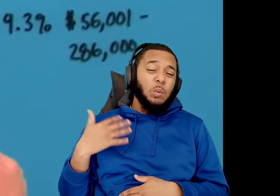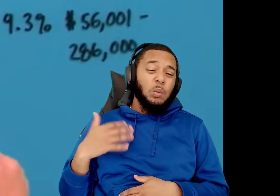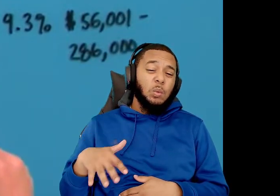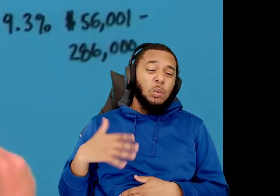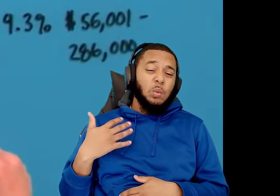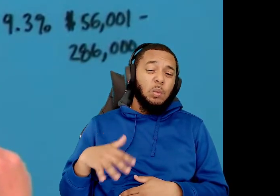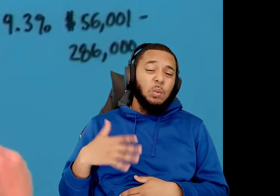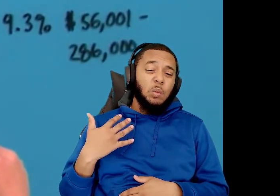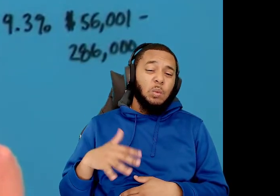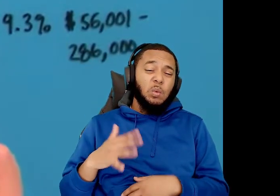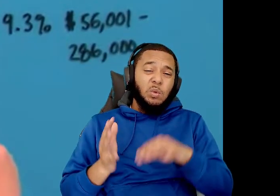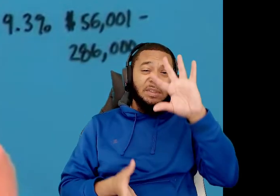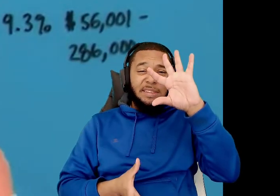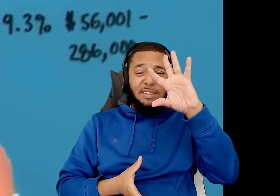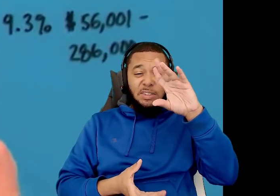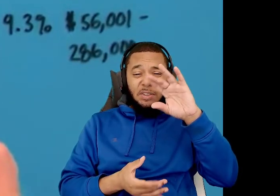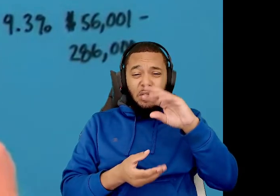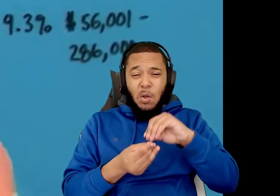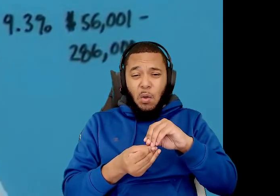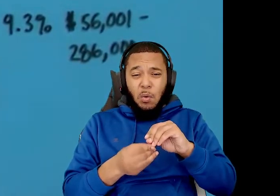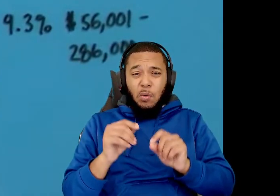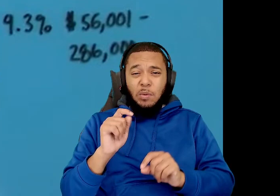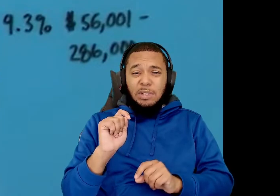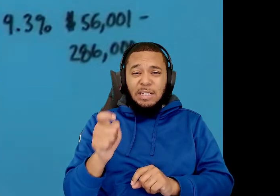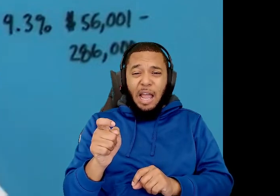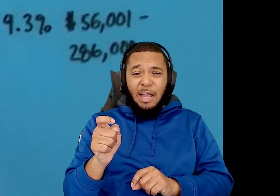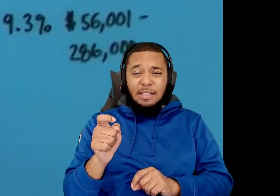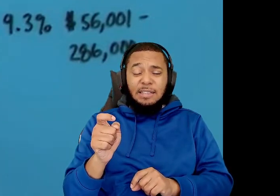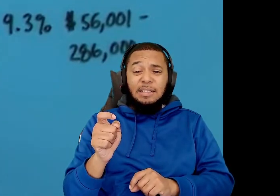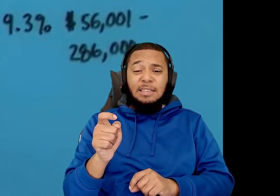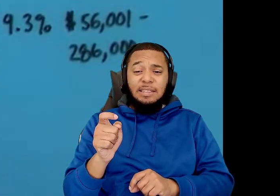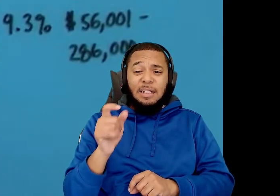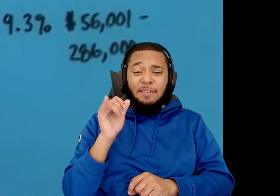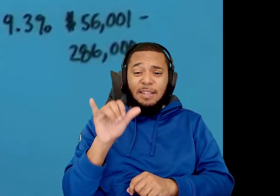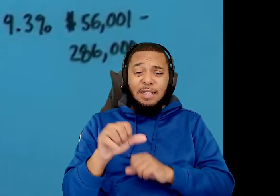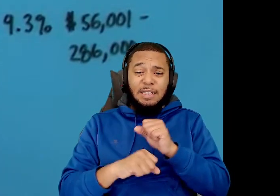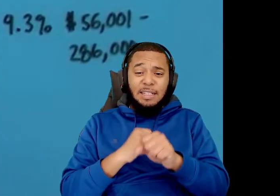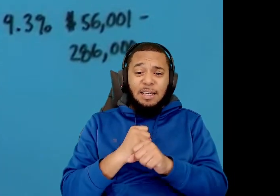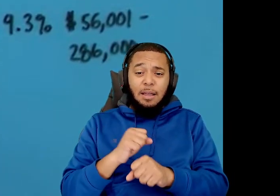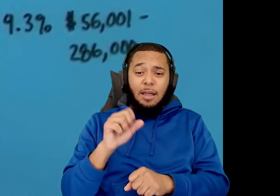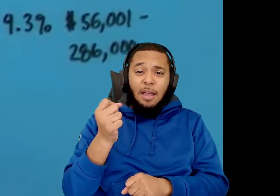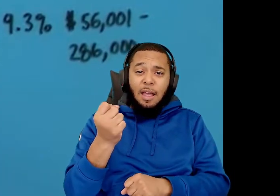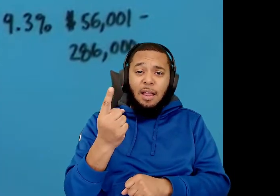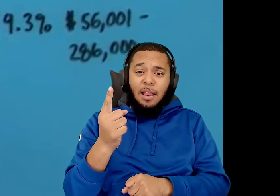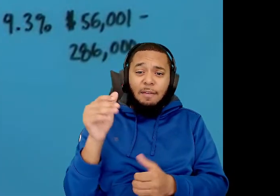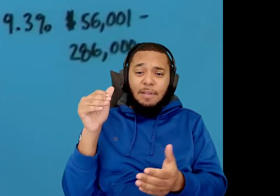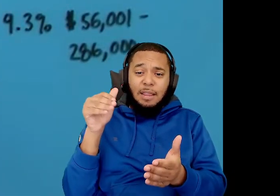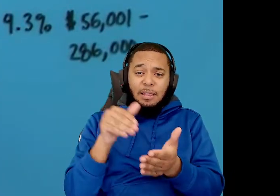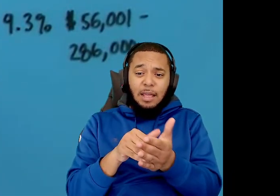So total in taxes, we owe